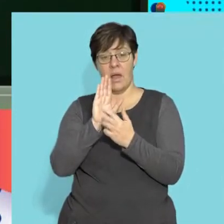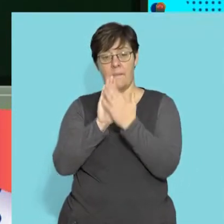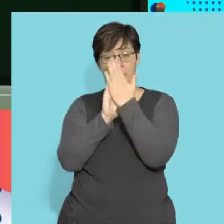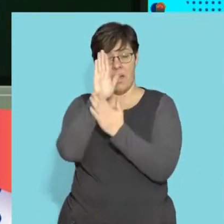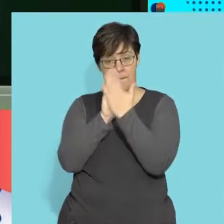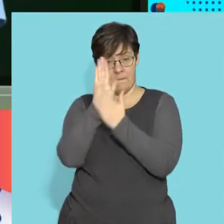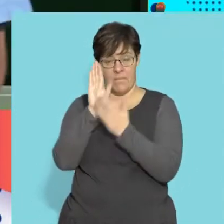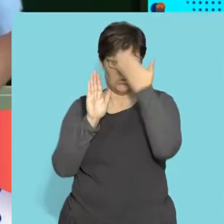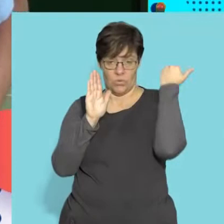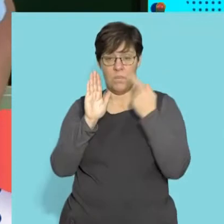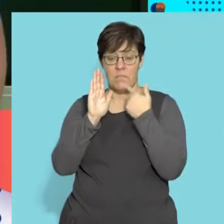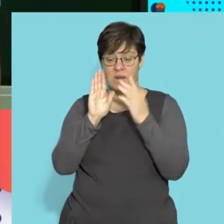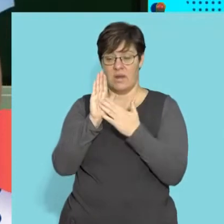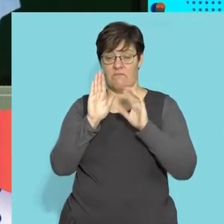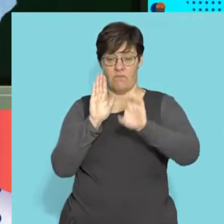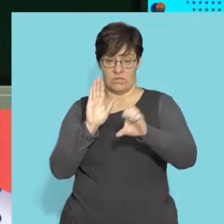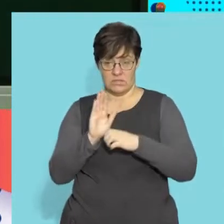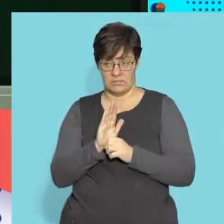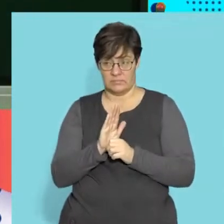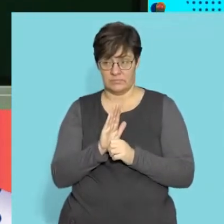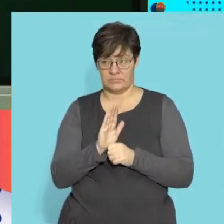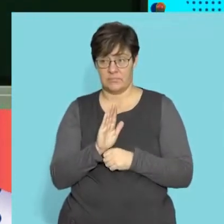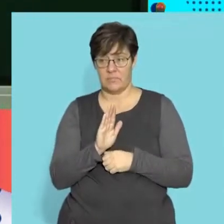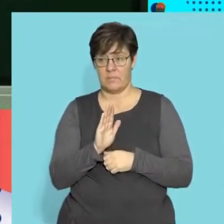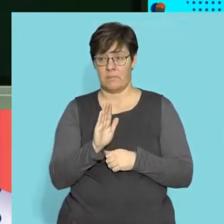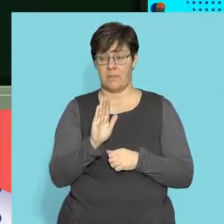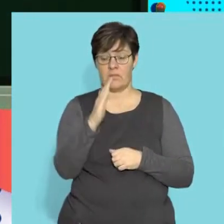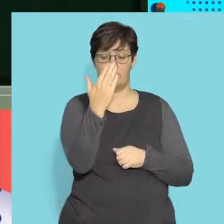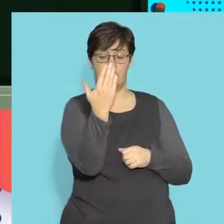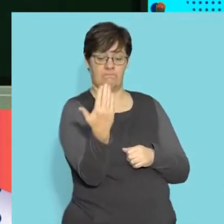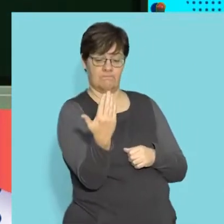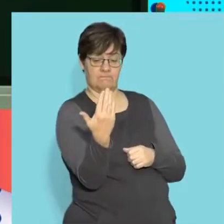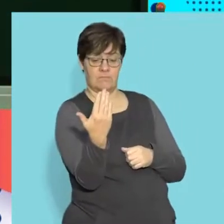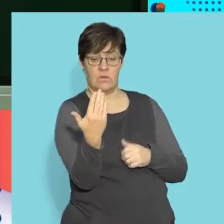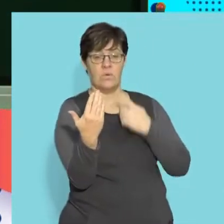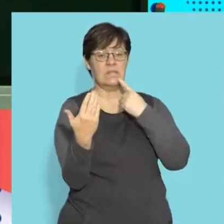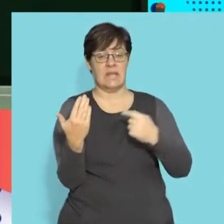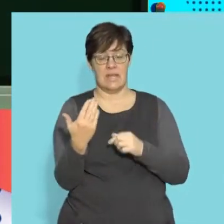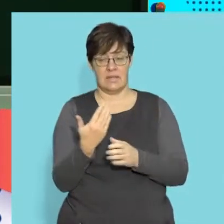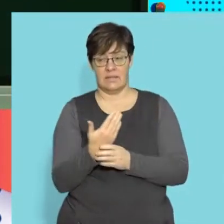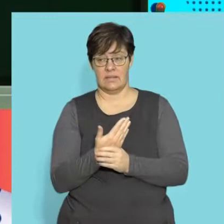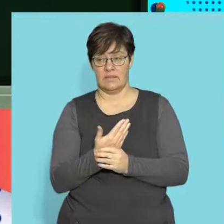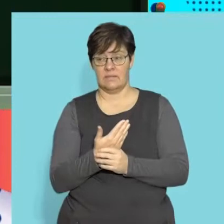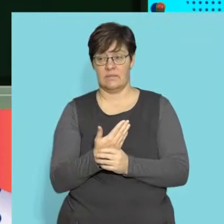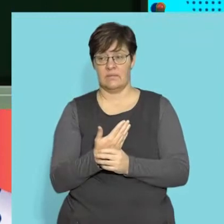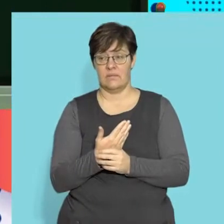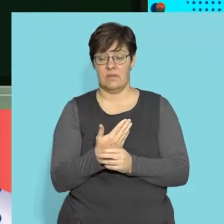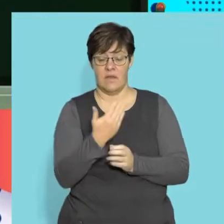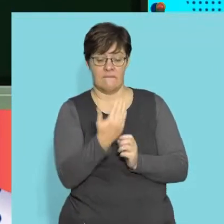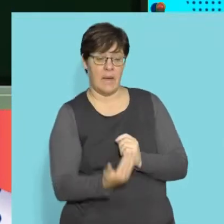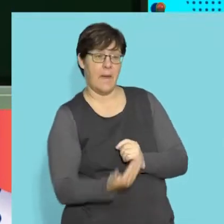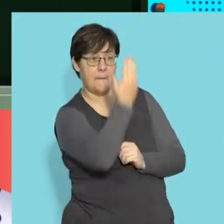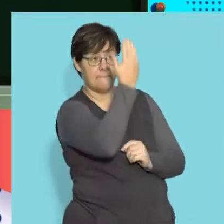the unknown, so that will be the force. Have a look at what we're doing here on the board. We're saying